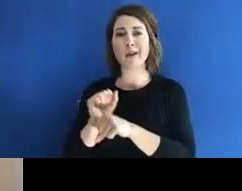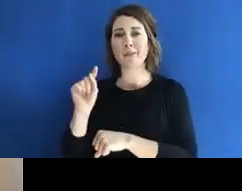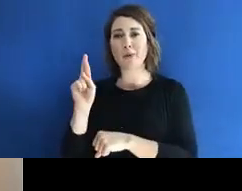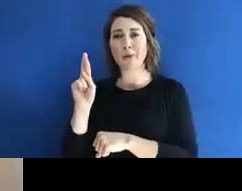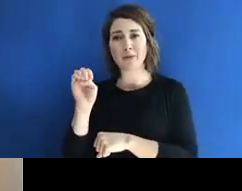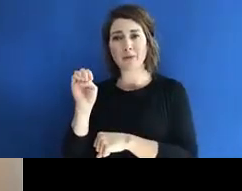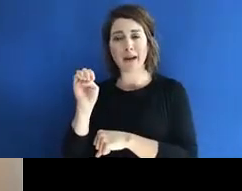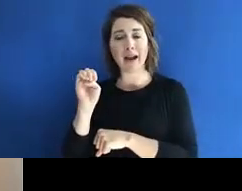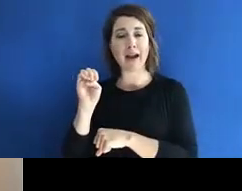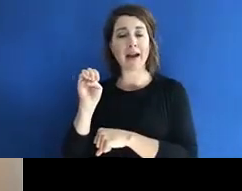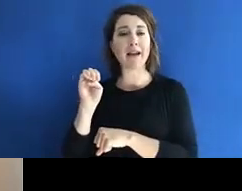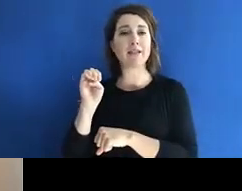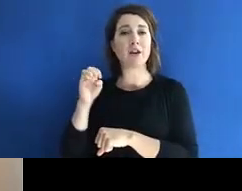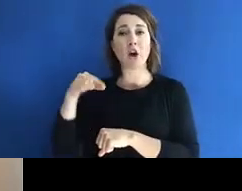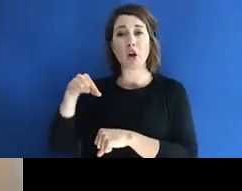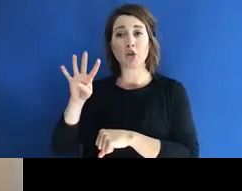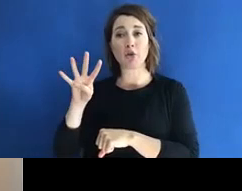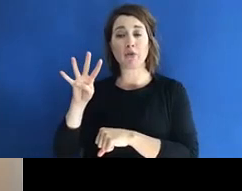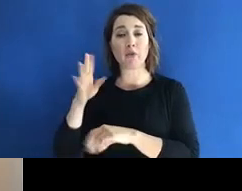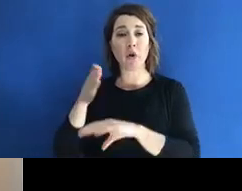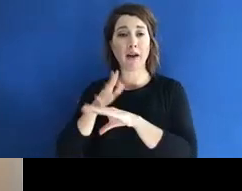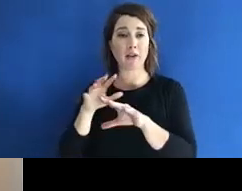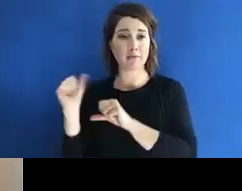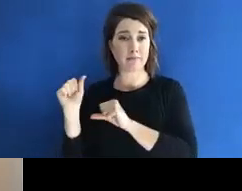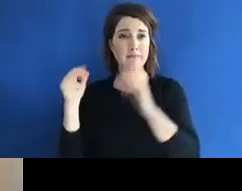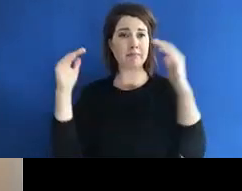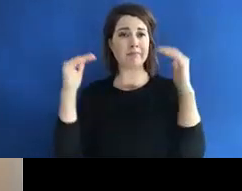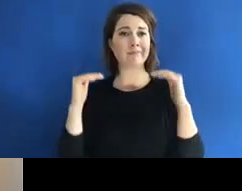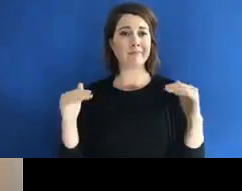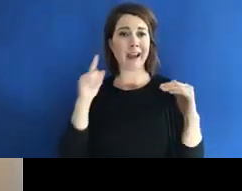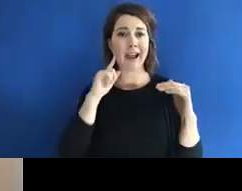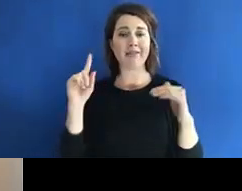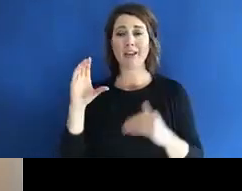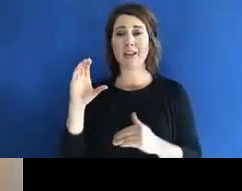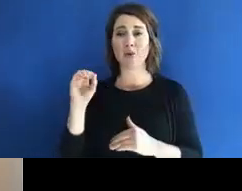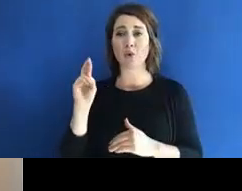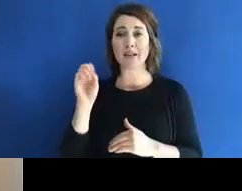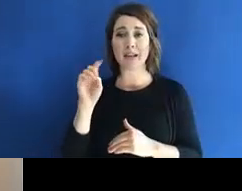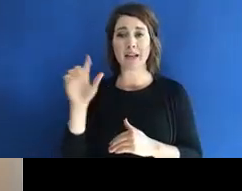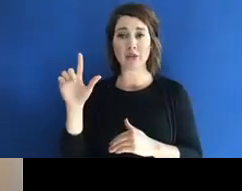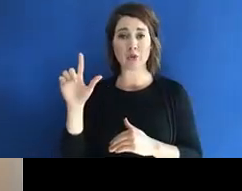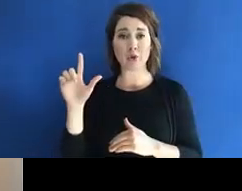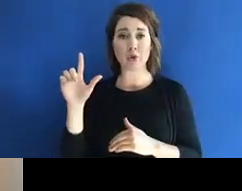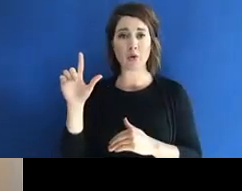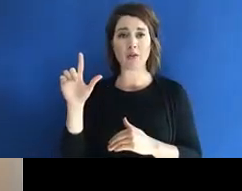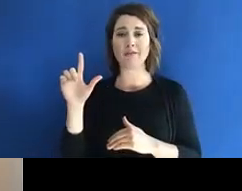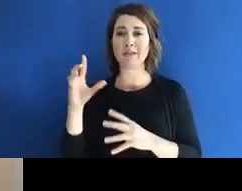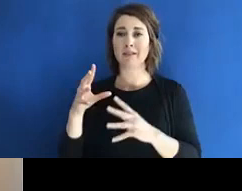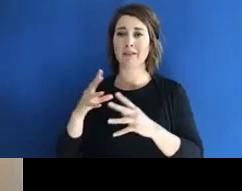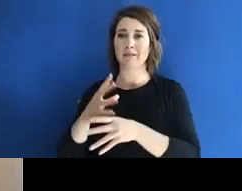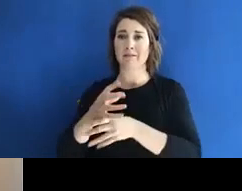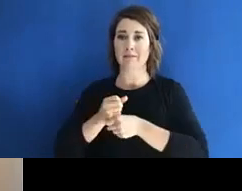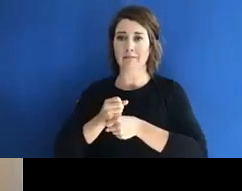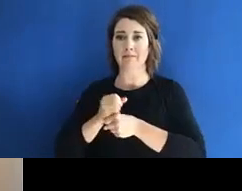exit, and the credential attainment rate. So if we start with the first couple of lines, you'll see that there's a